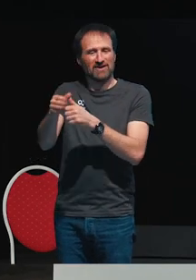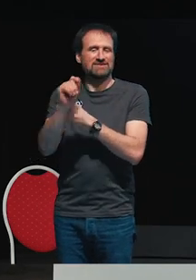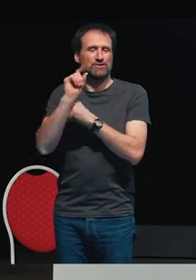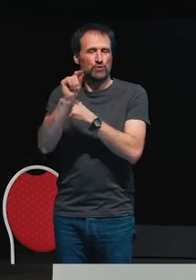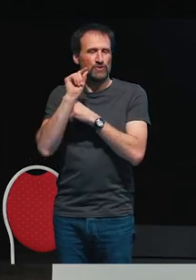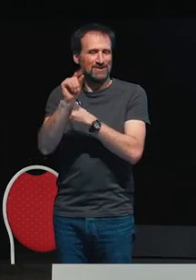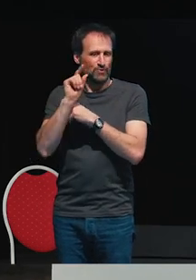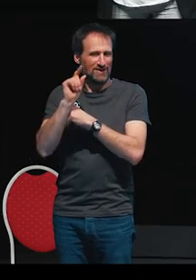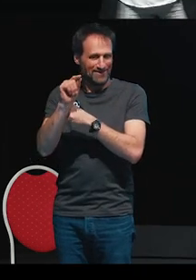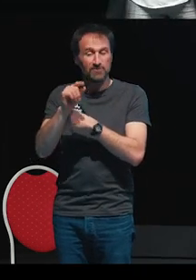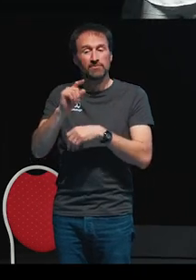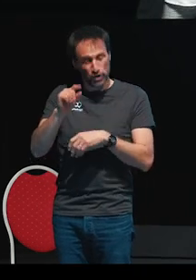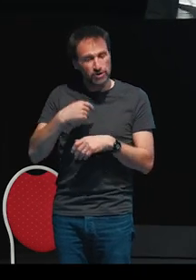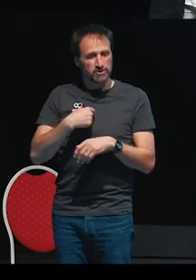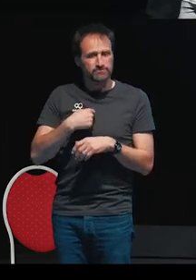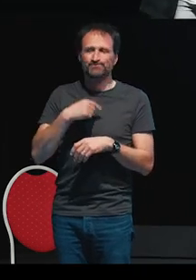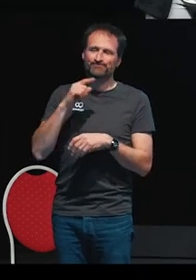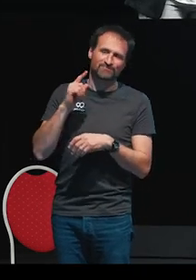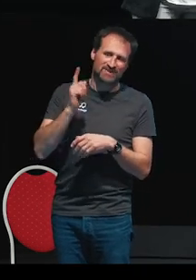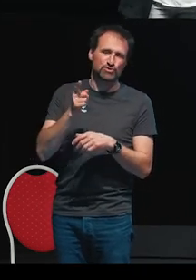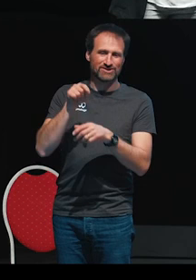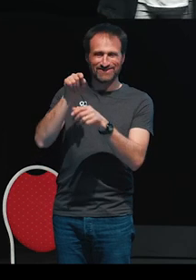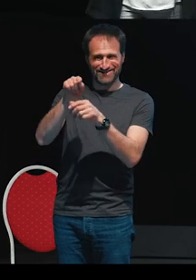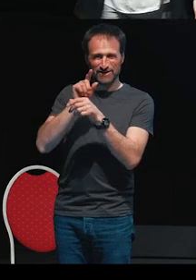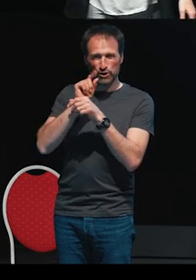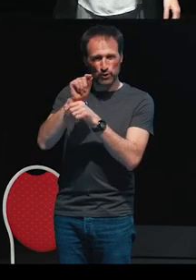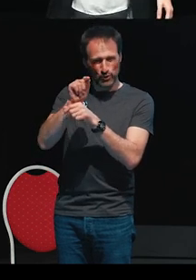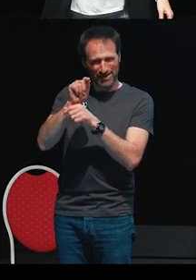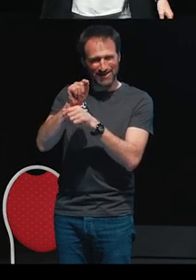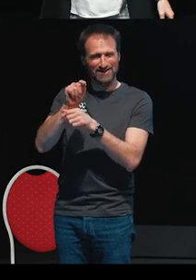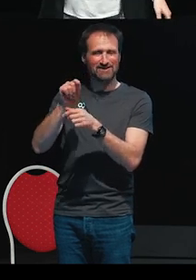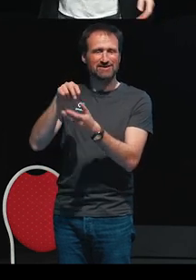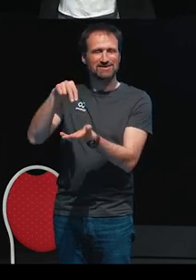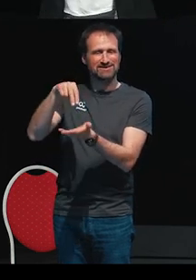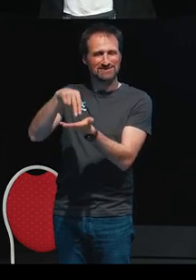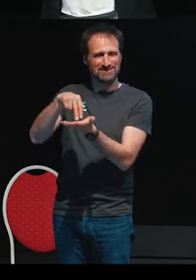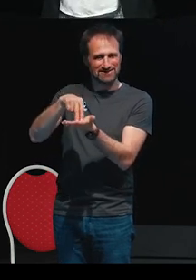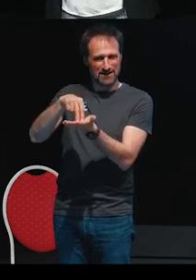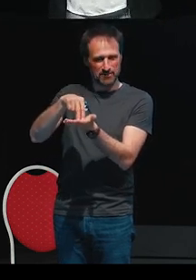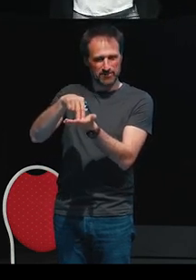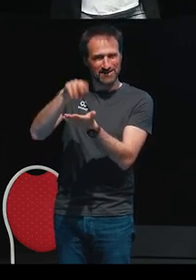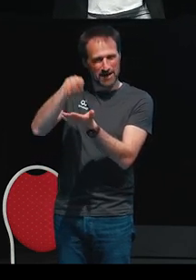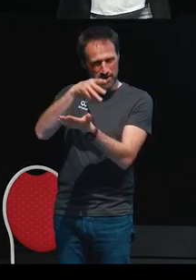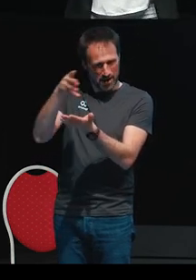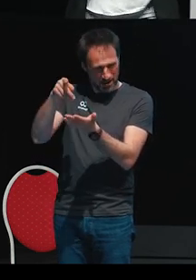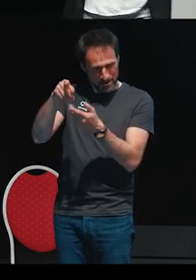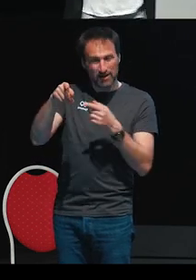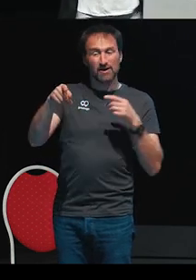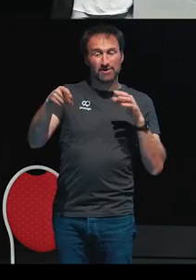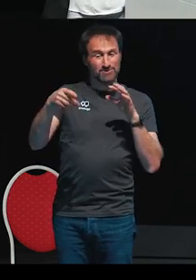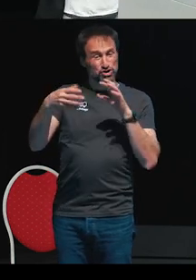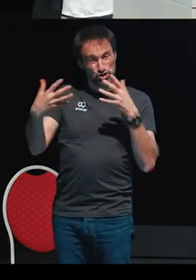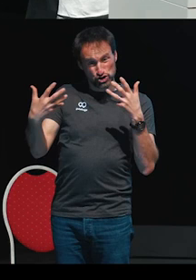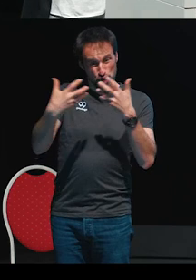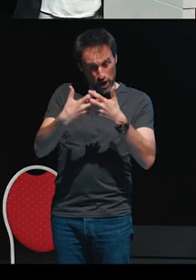So I would probably need to join the tweets table on the user table, because if you can see